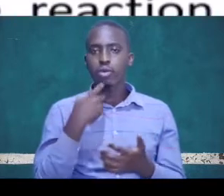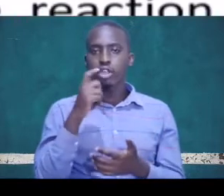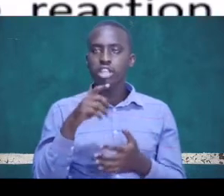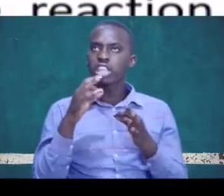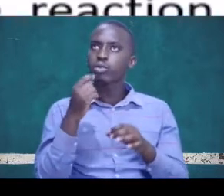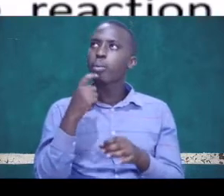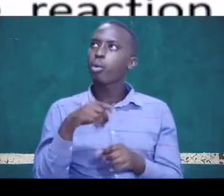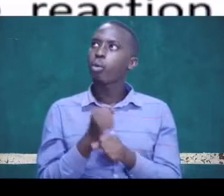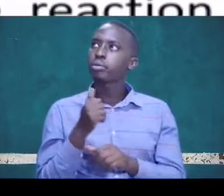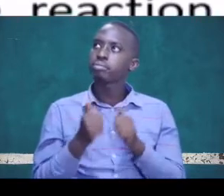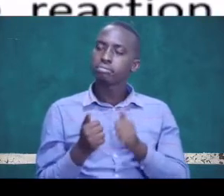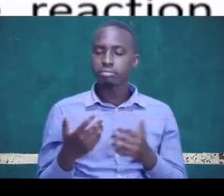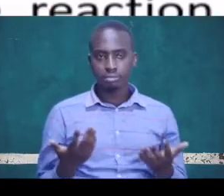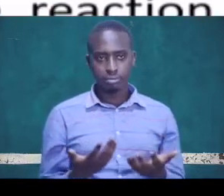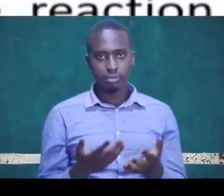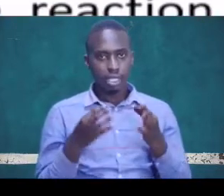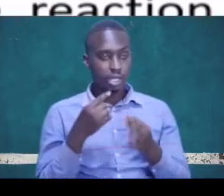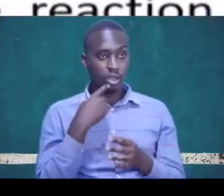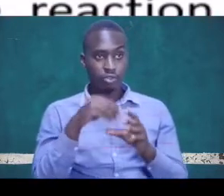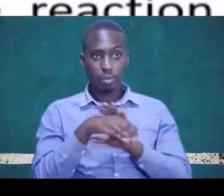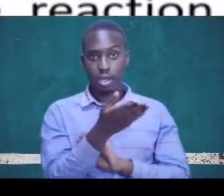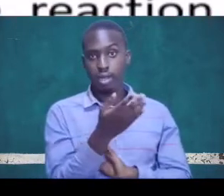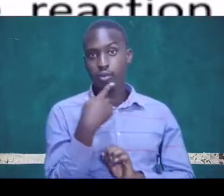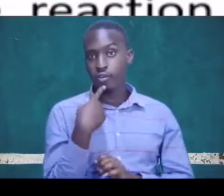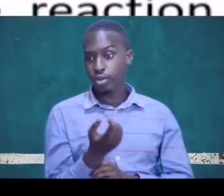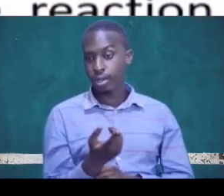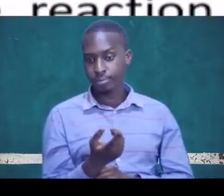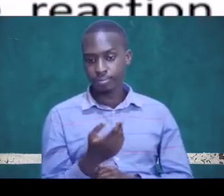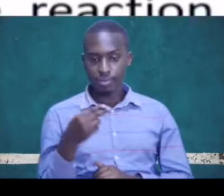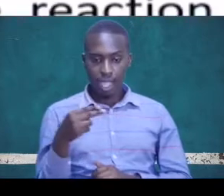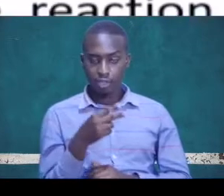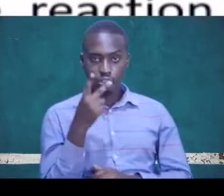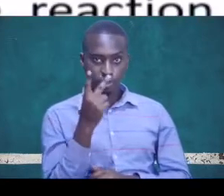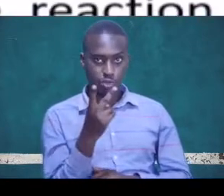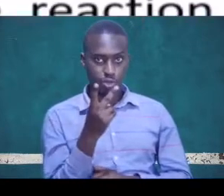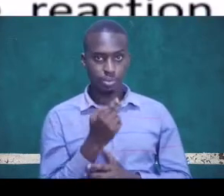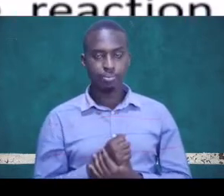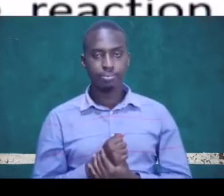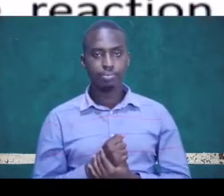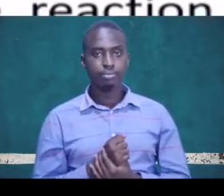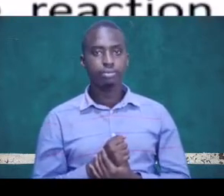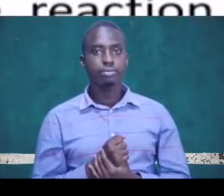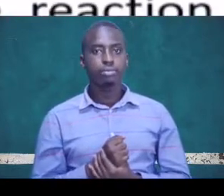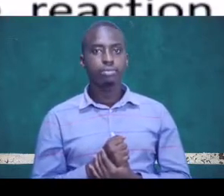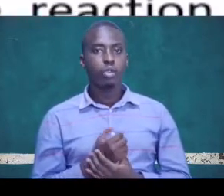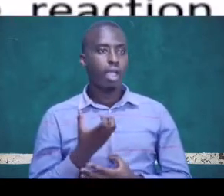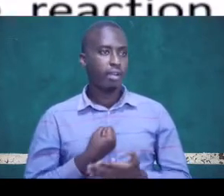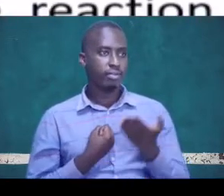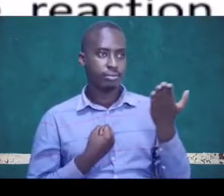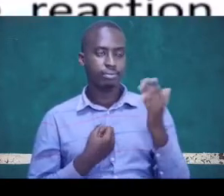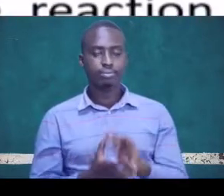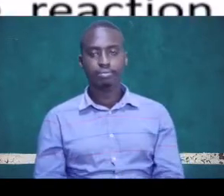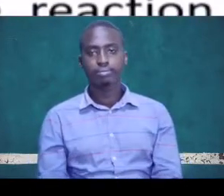do. What is being said there, it is that hydrogen 2. Hydrogen 2, you have it like